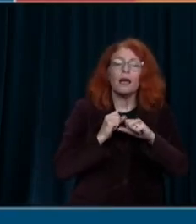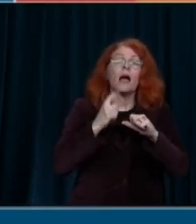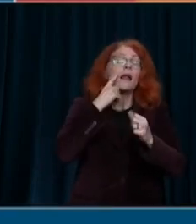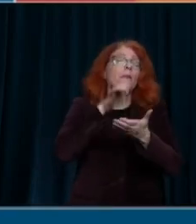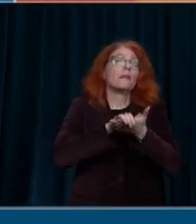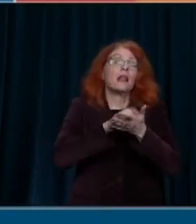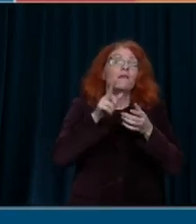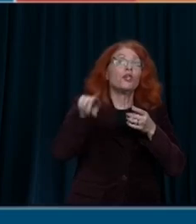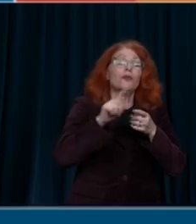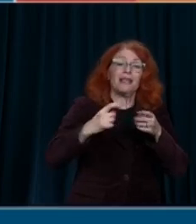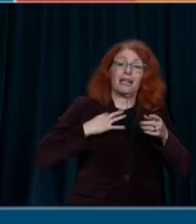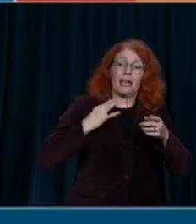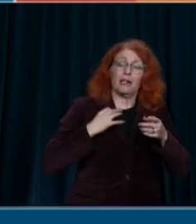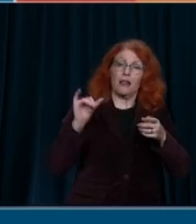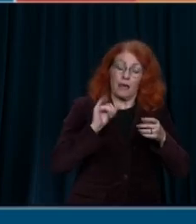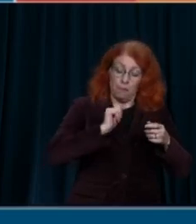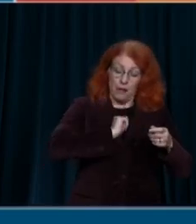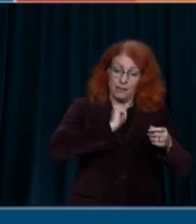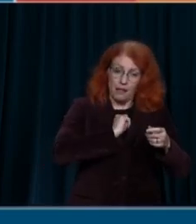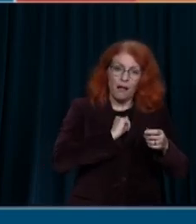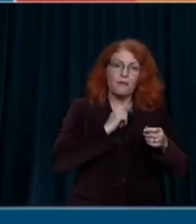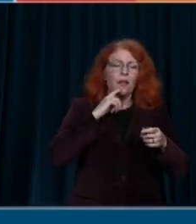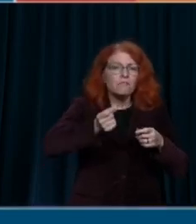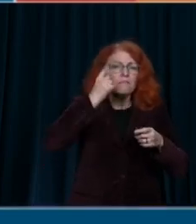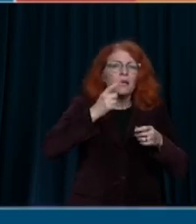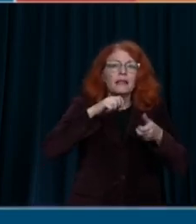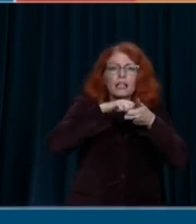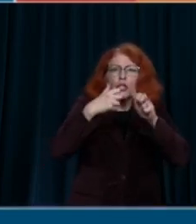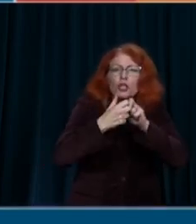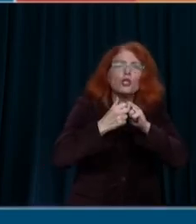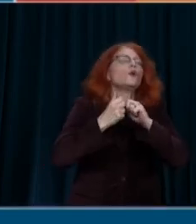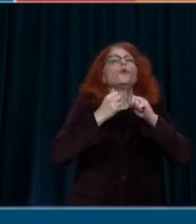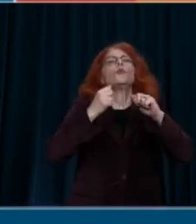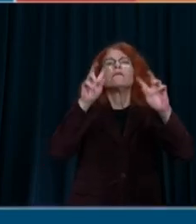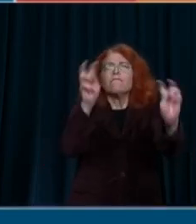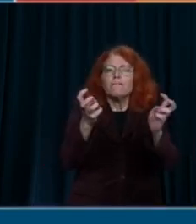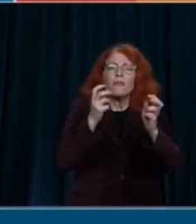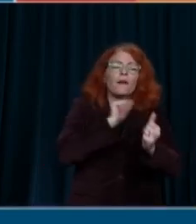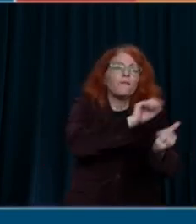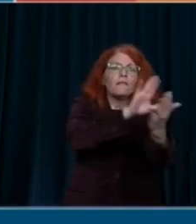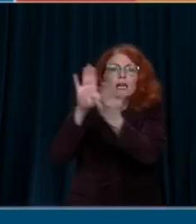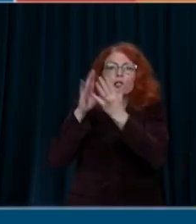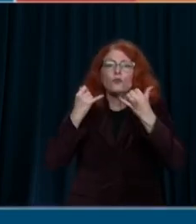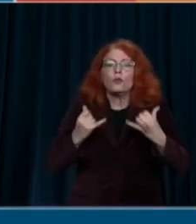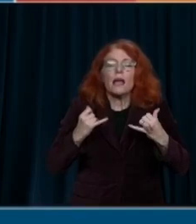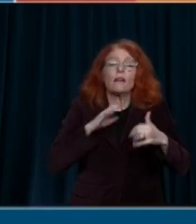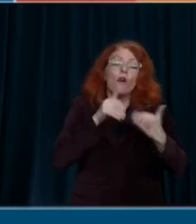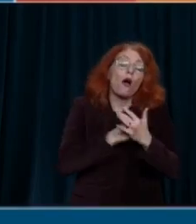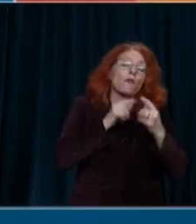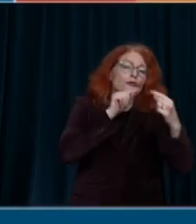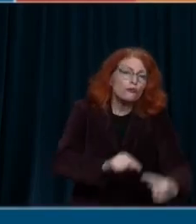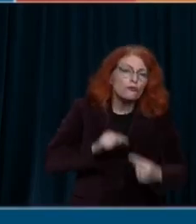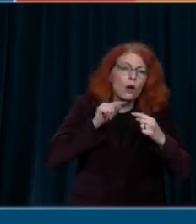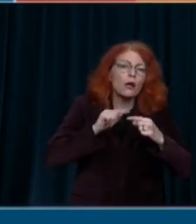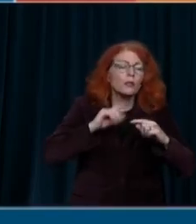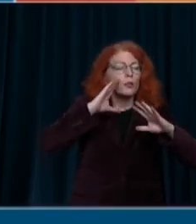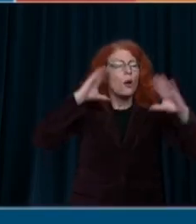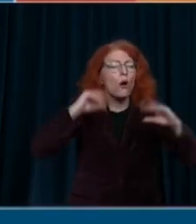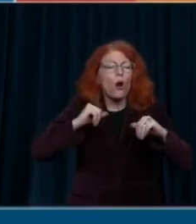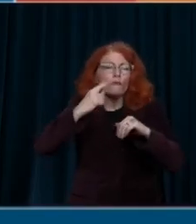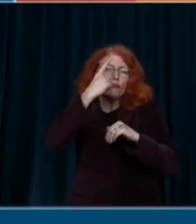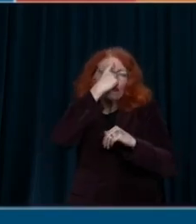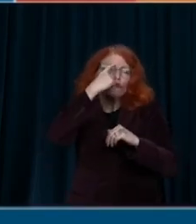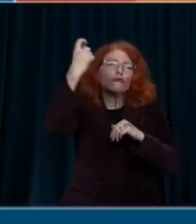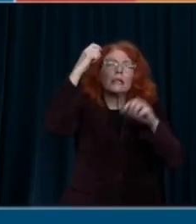you need a candidate like myself that understands the issues that are facing you today, all of the struggles, all of your hopes and